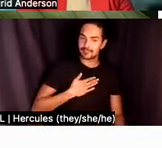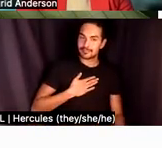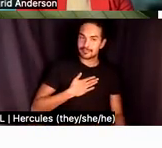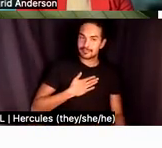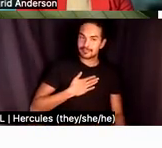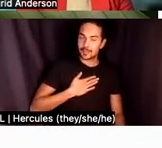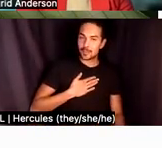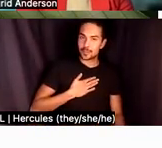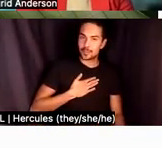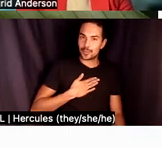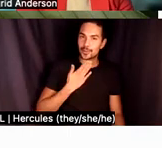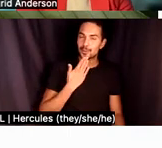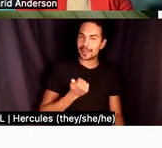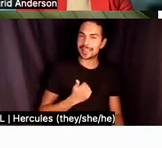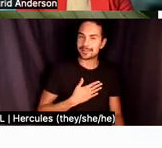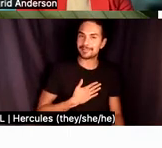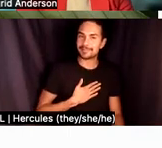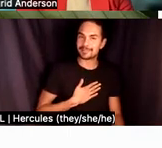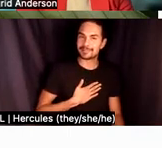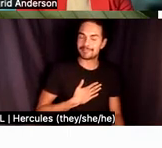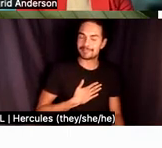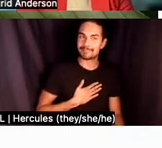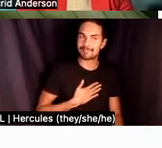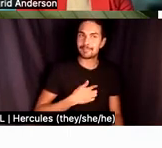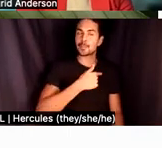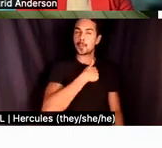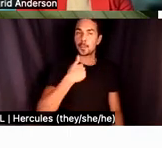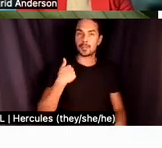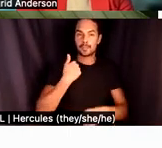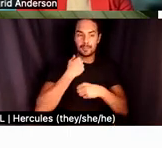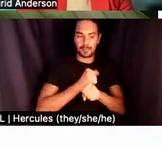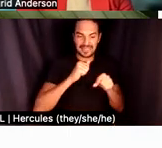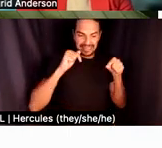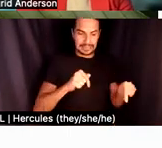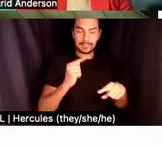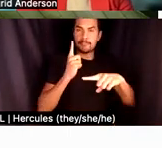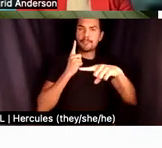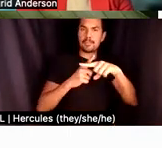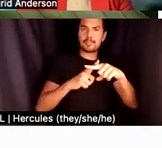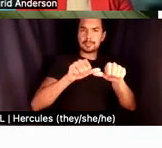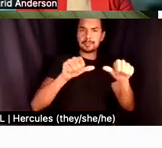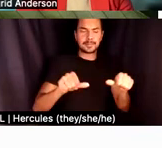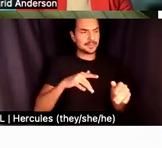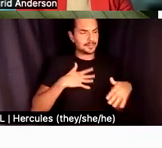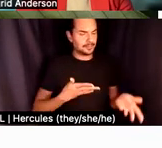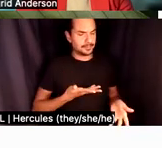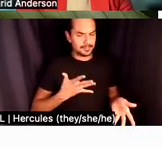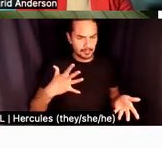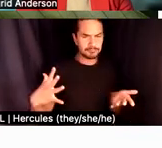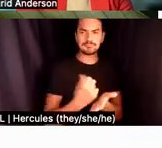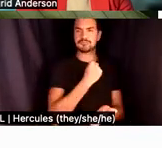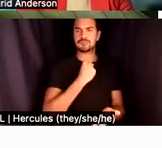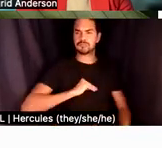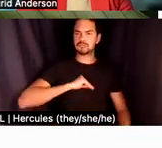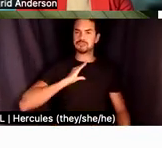like some, you know, we're making this a positive, reclaiming thing, and